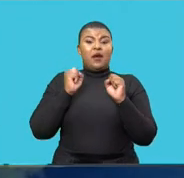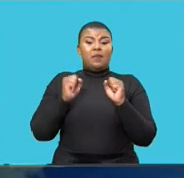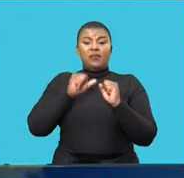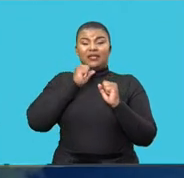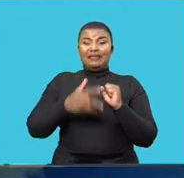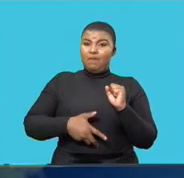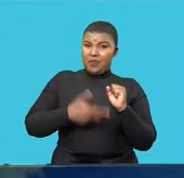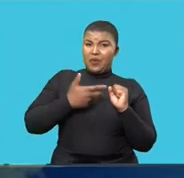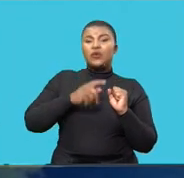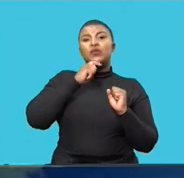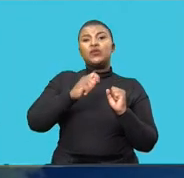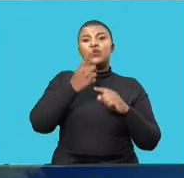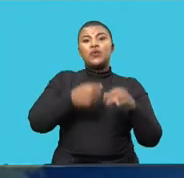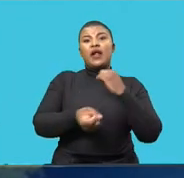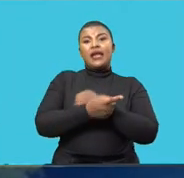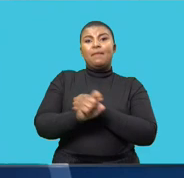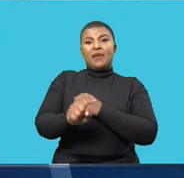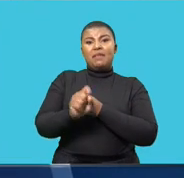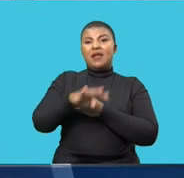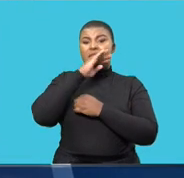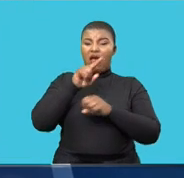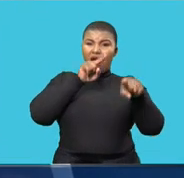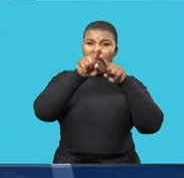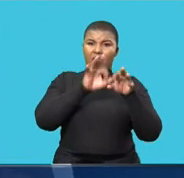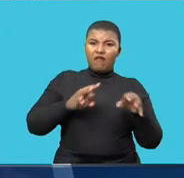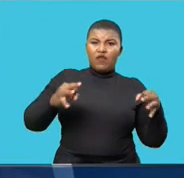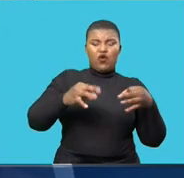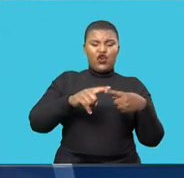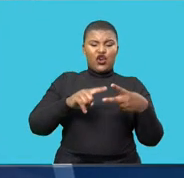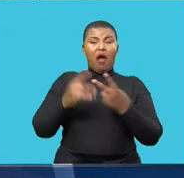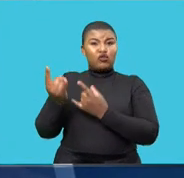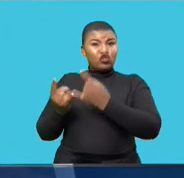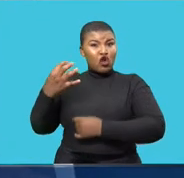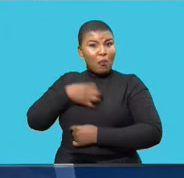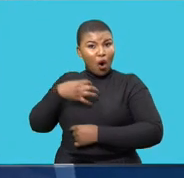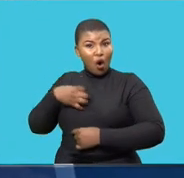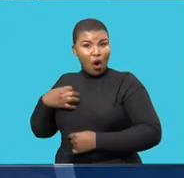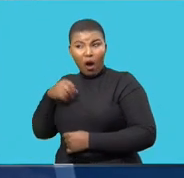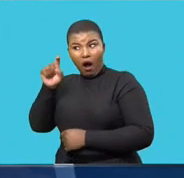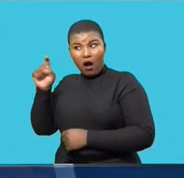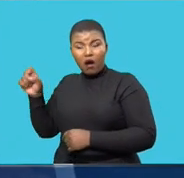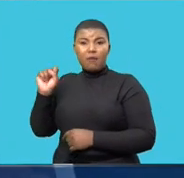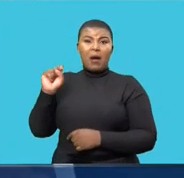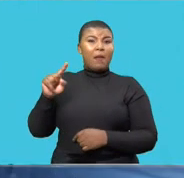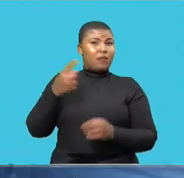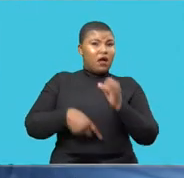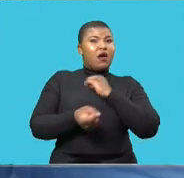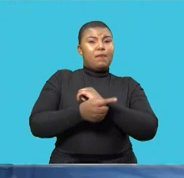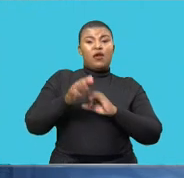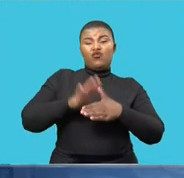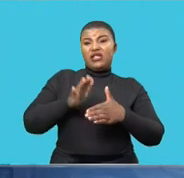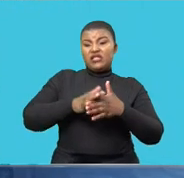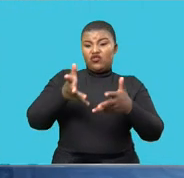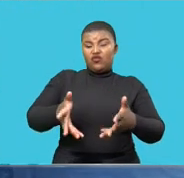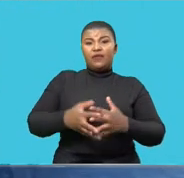very angry at the situation. They were attacking the foreign shop owners that are allegedly, you know, the cause of this